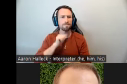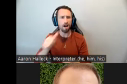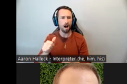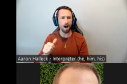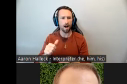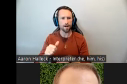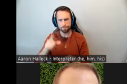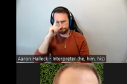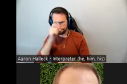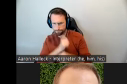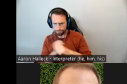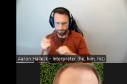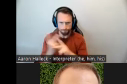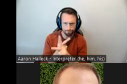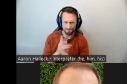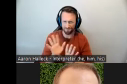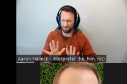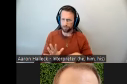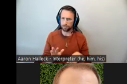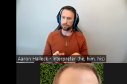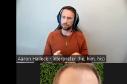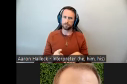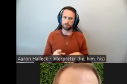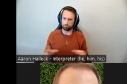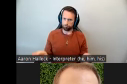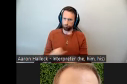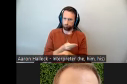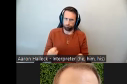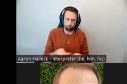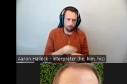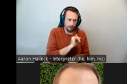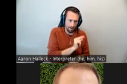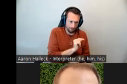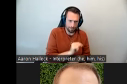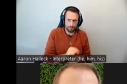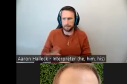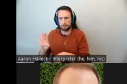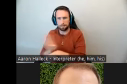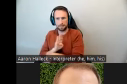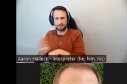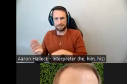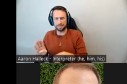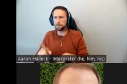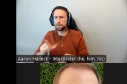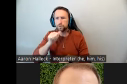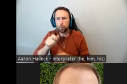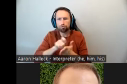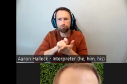and driving strategies on both the IT and business side. They don't write the strategies.